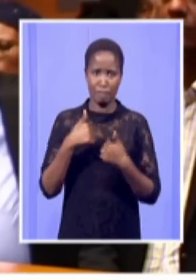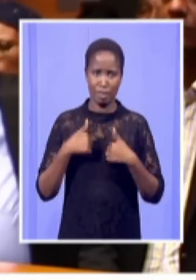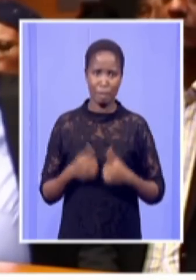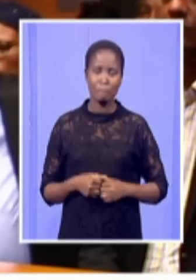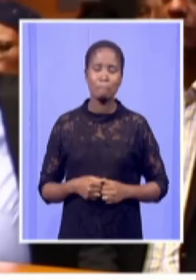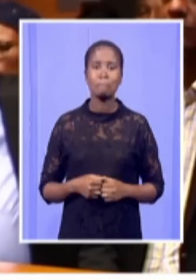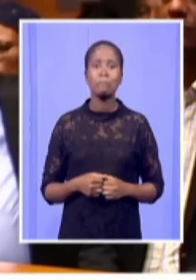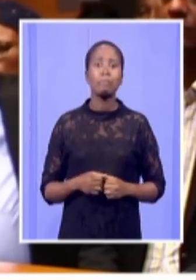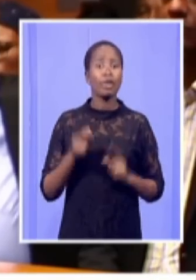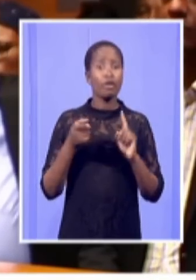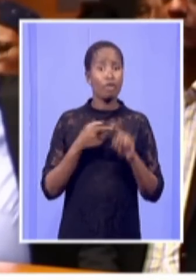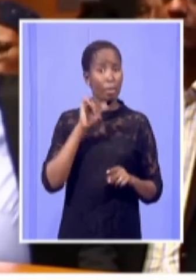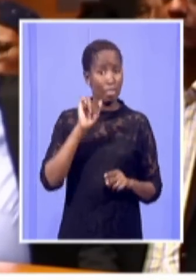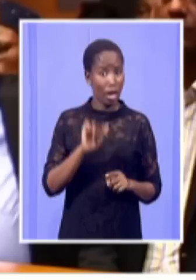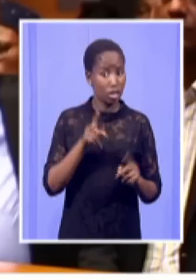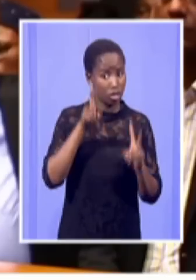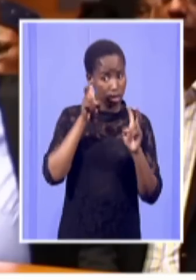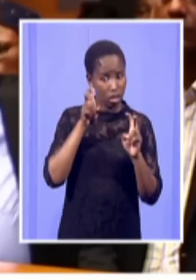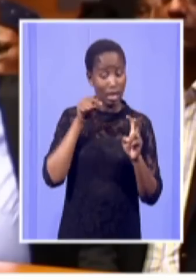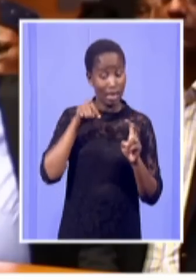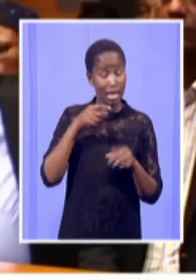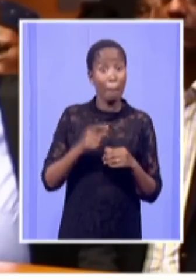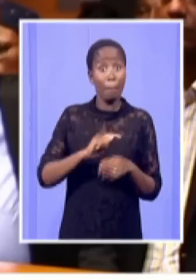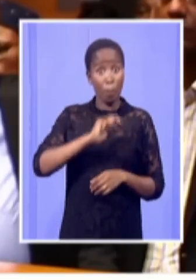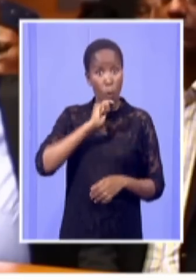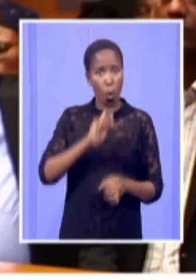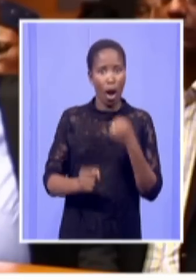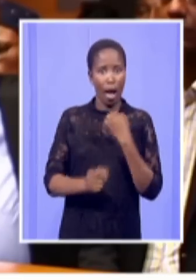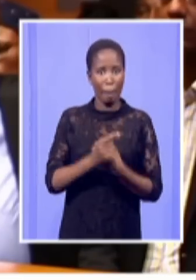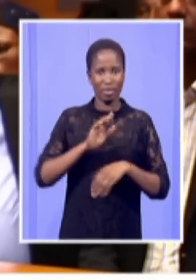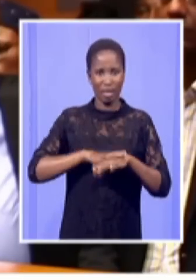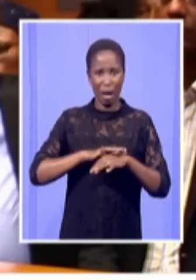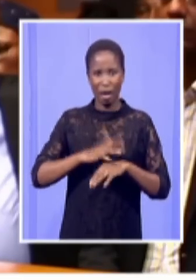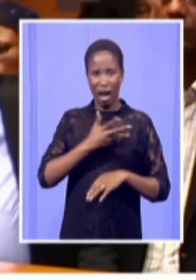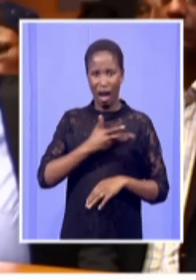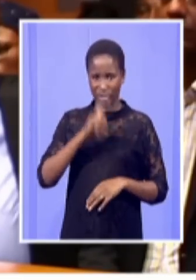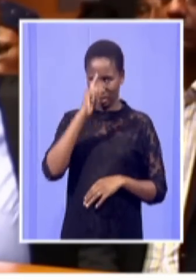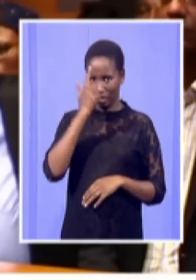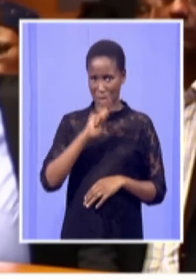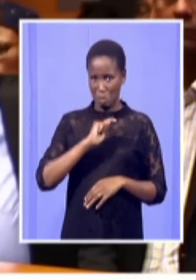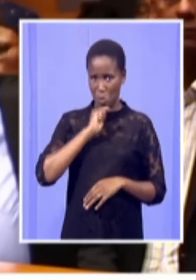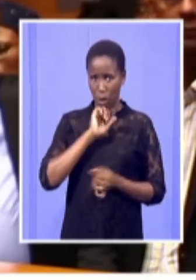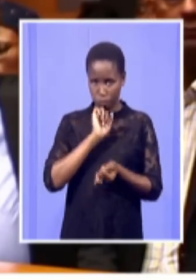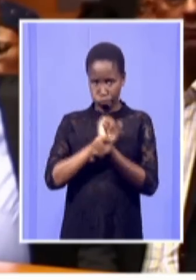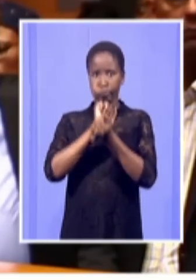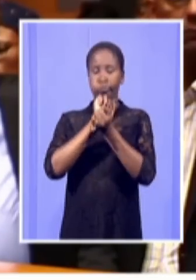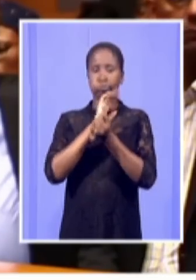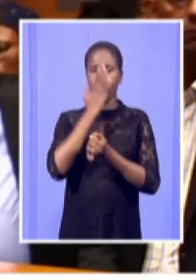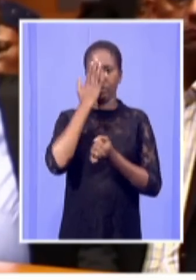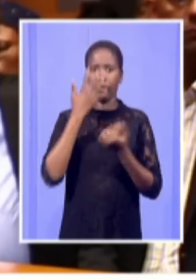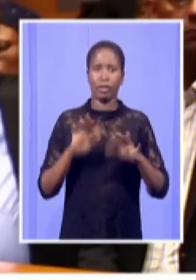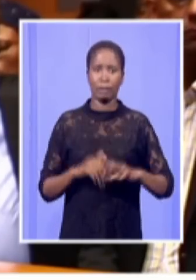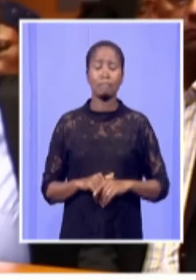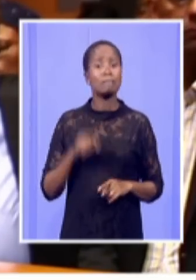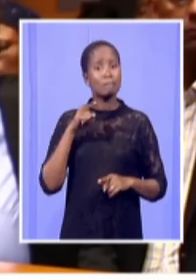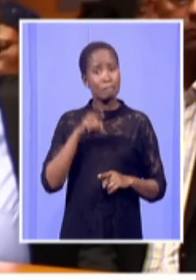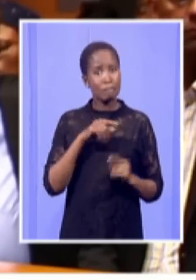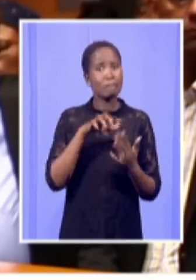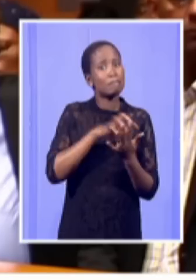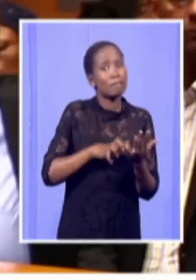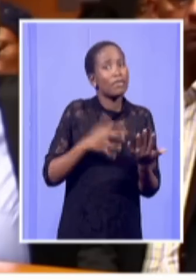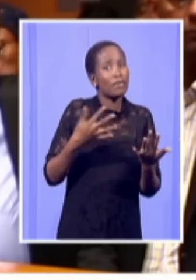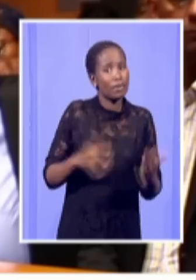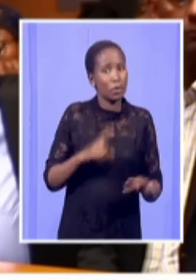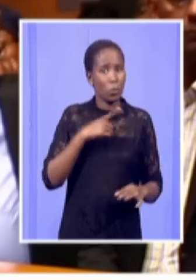that that happened this morning at approximately 7:30. I have noted in an affidavit in support of an application